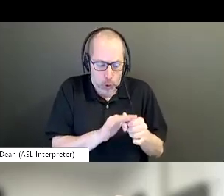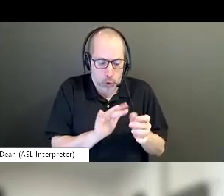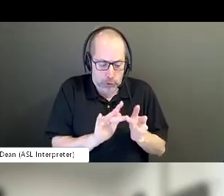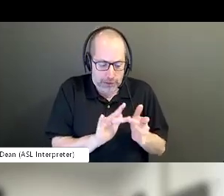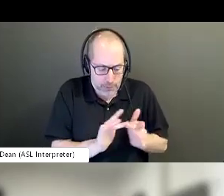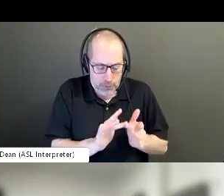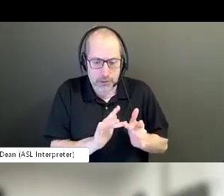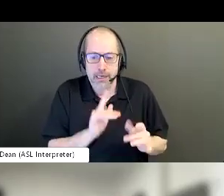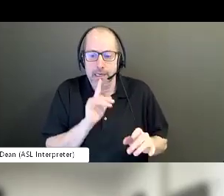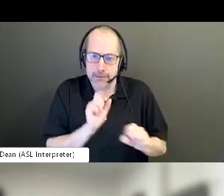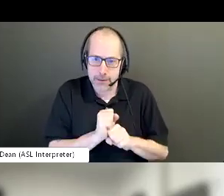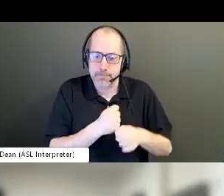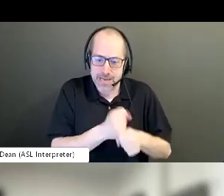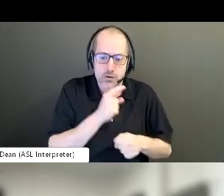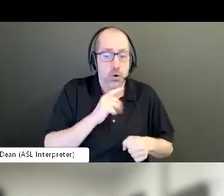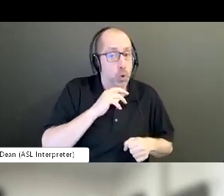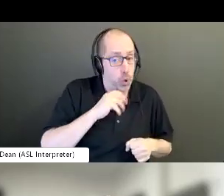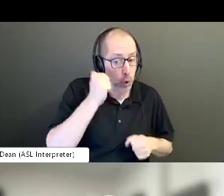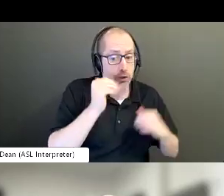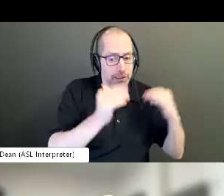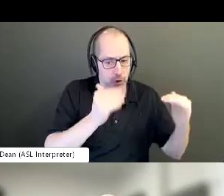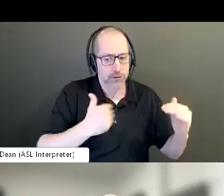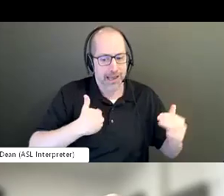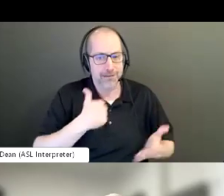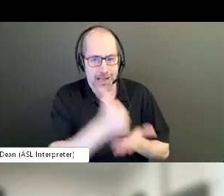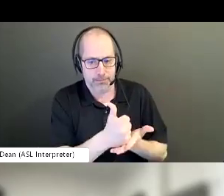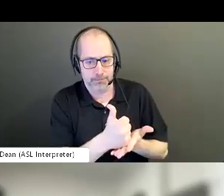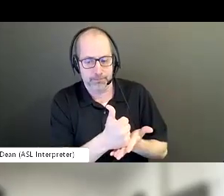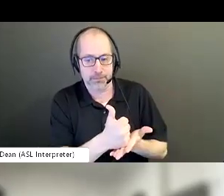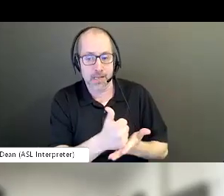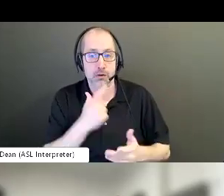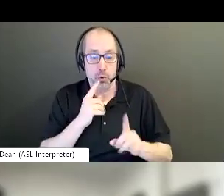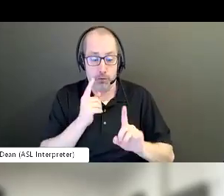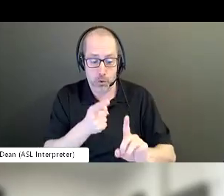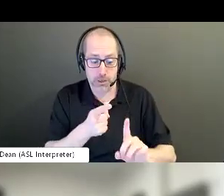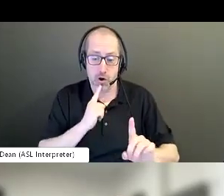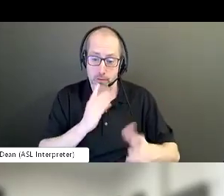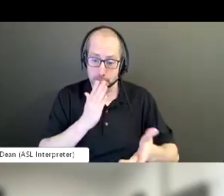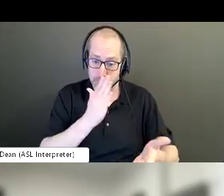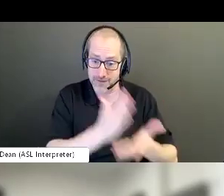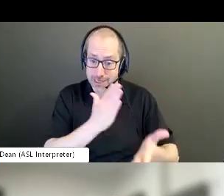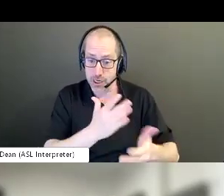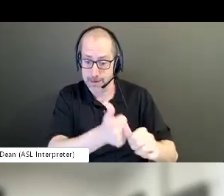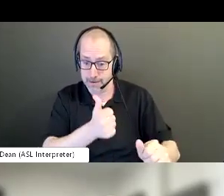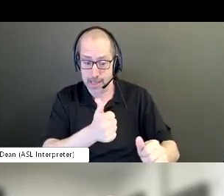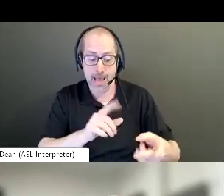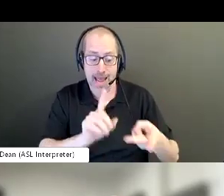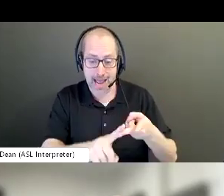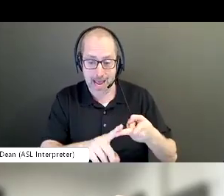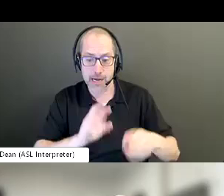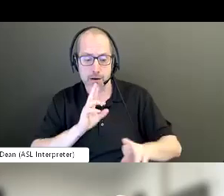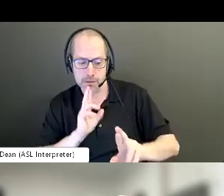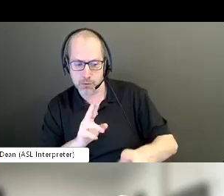help they need. So really our focus is on prevention and also on responding to